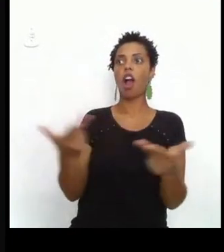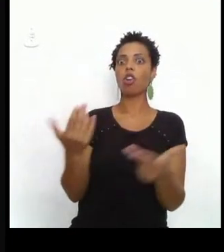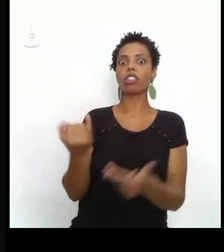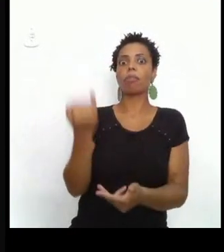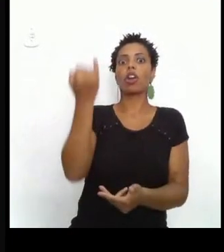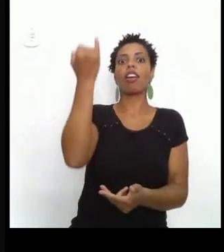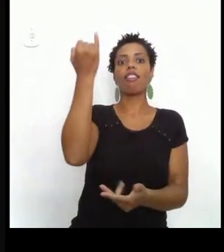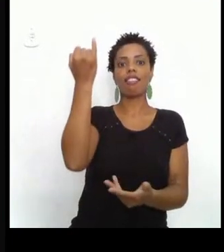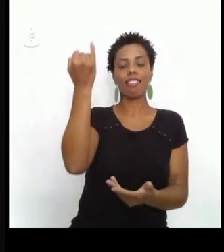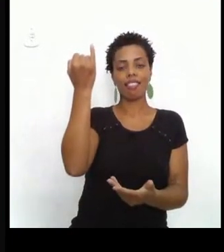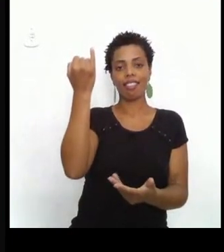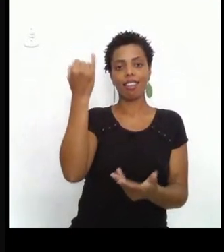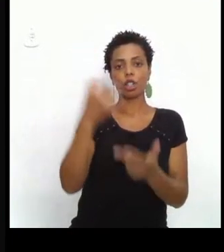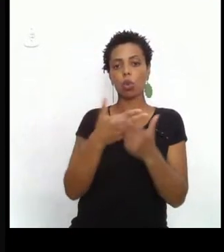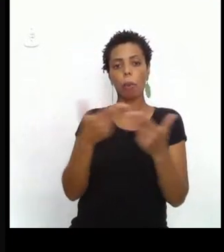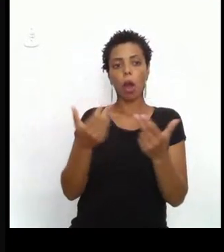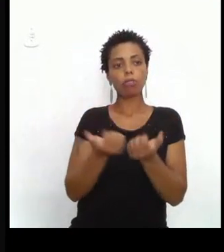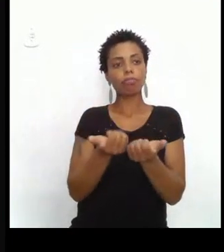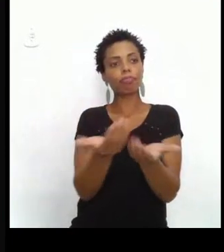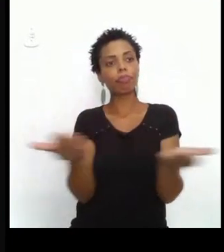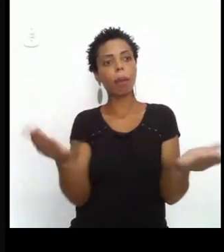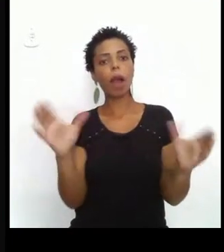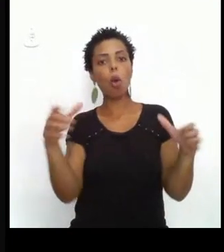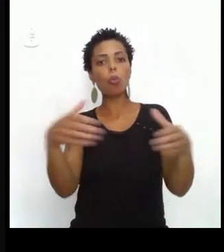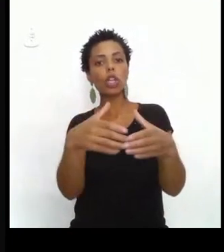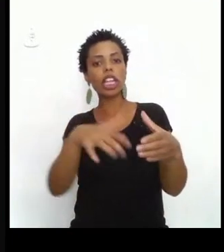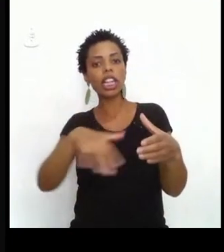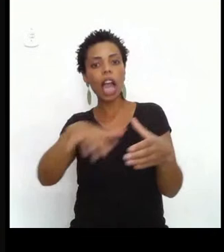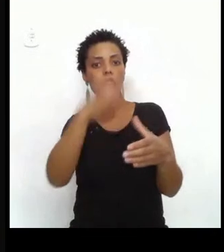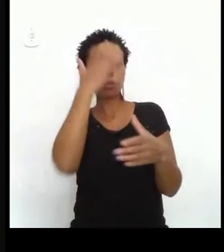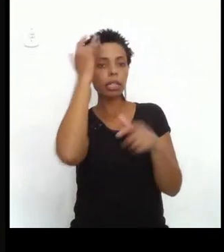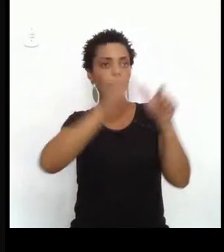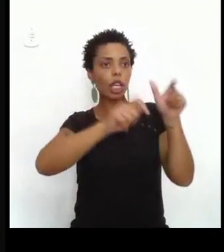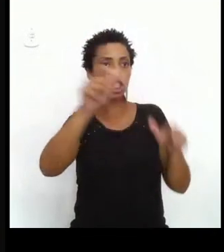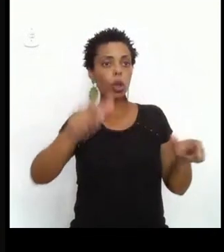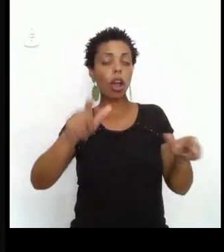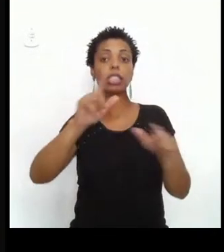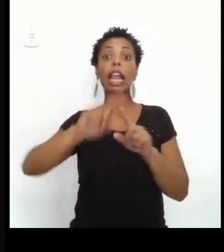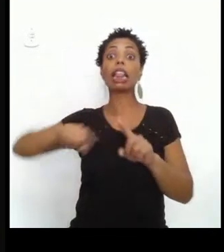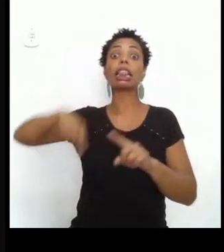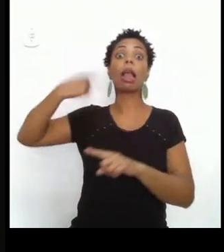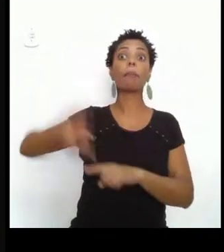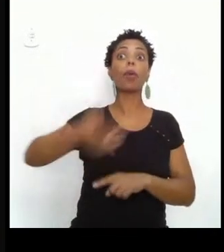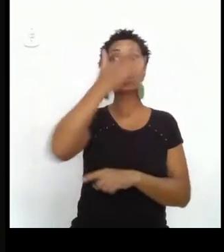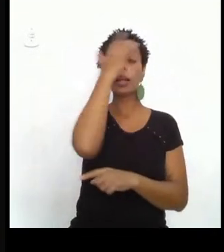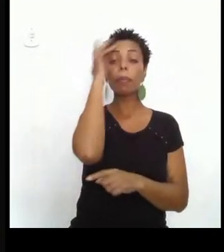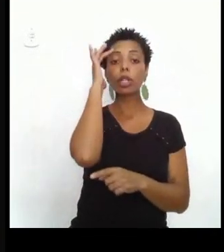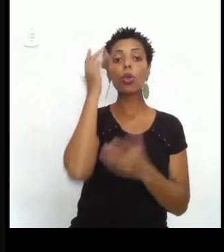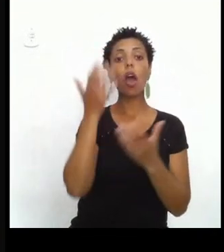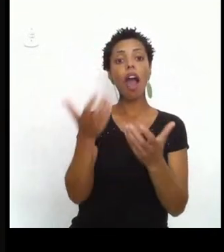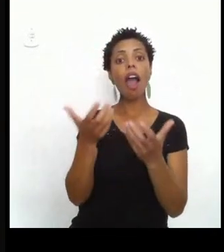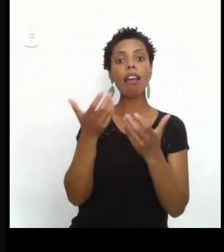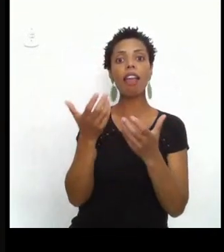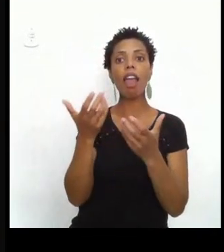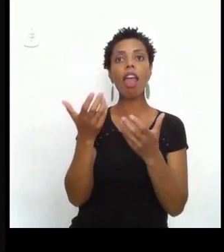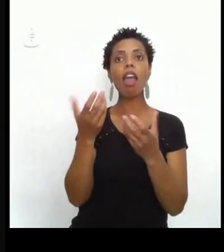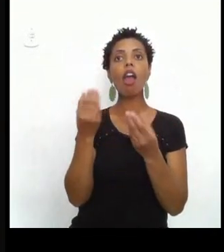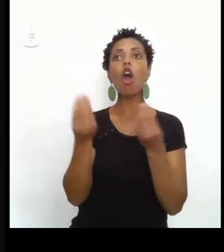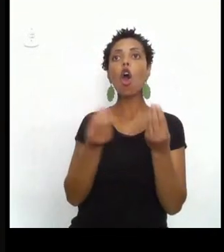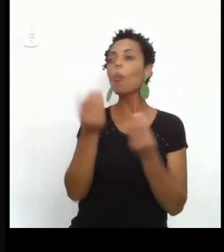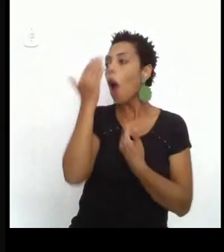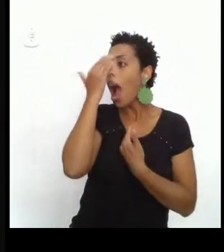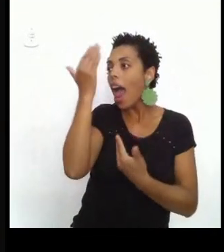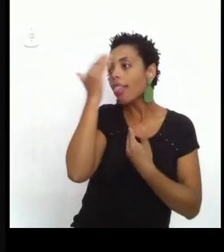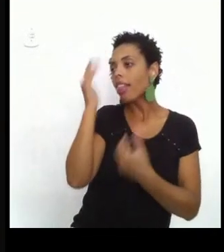and de pipa letra one two three friends are Back solteiro transforme e tals